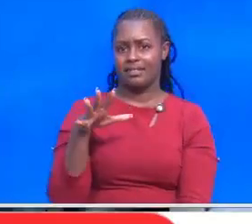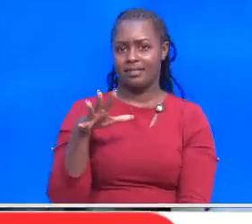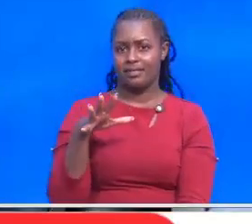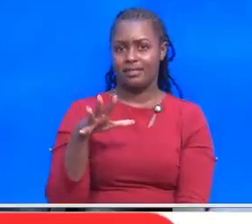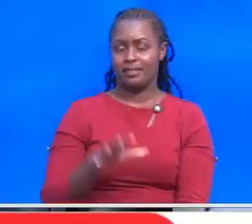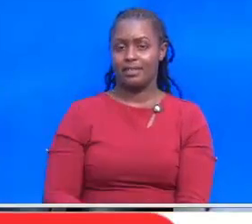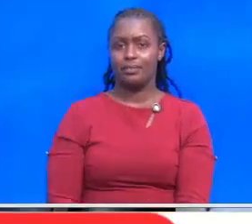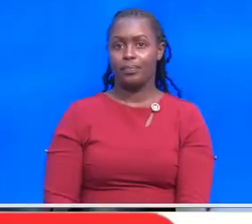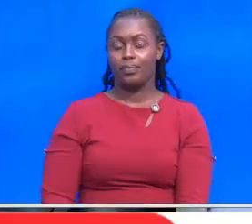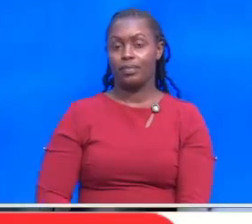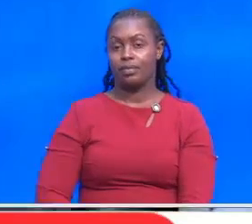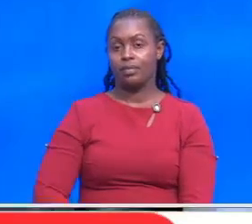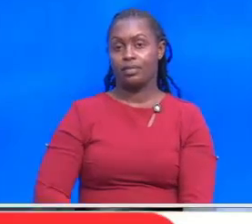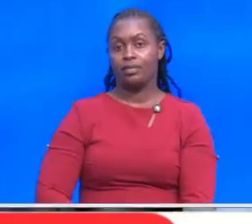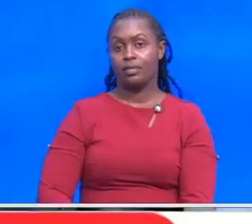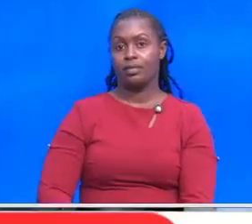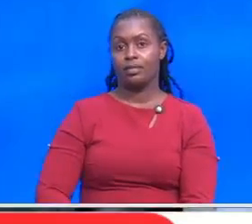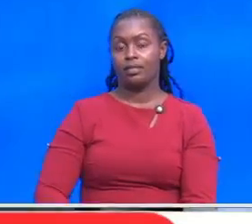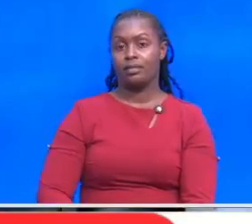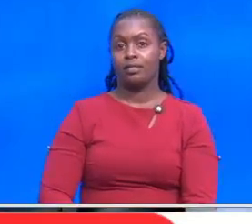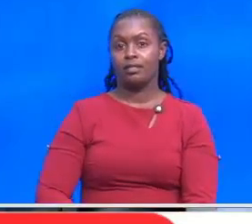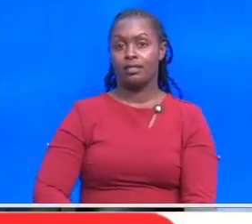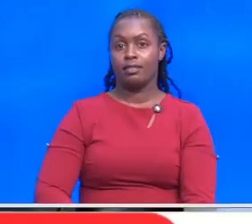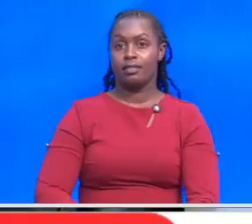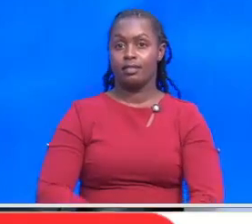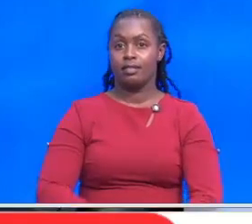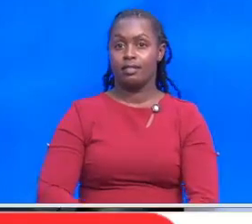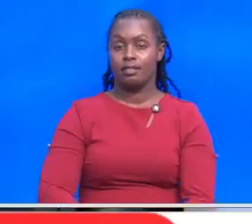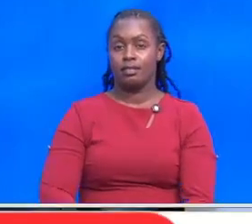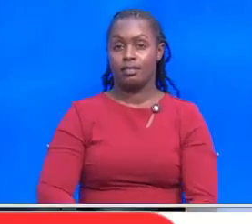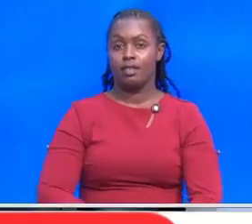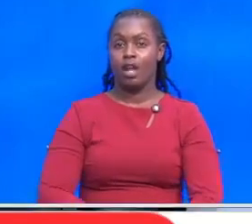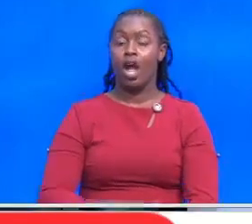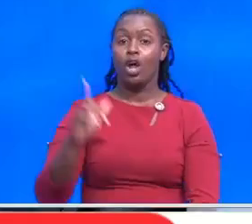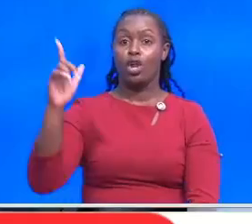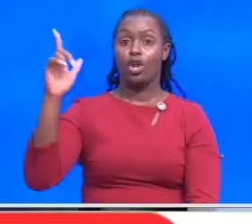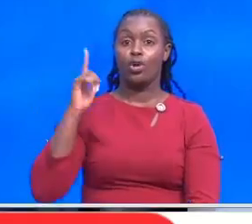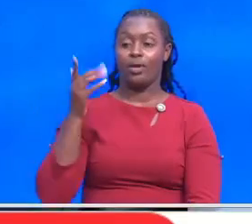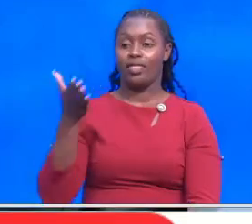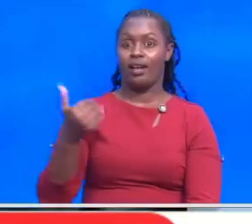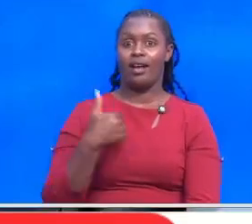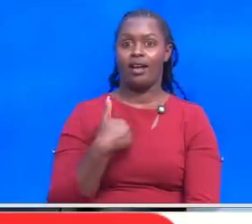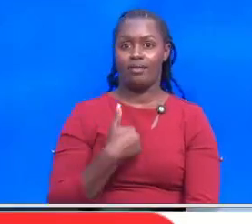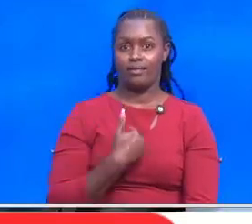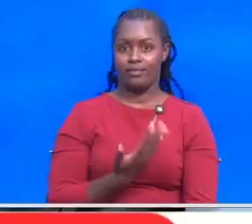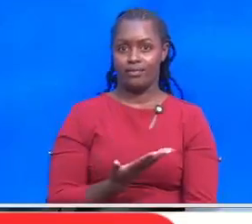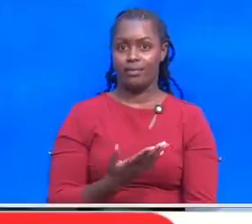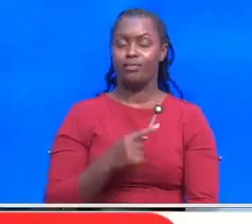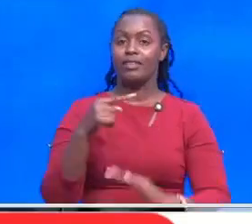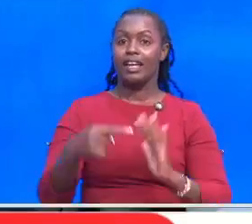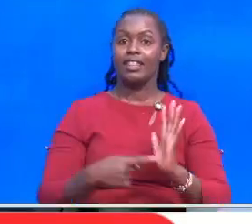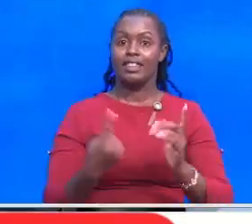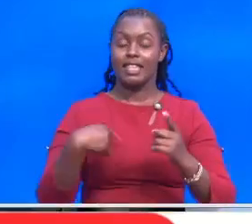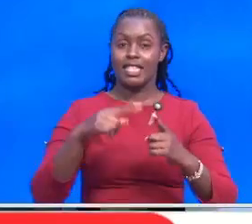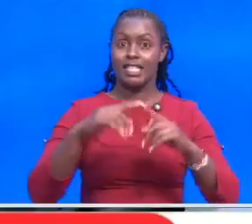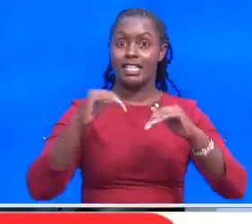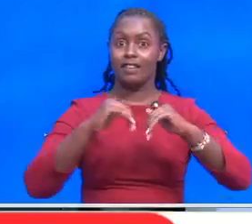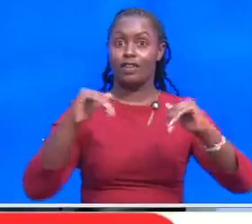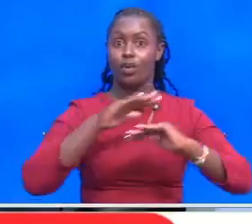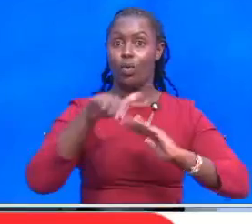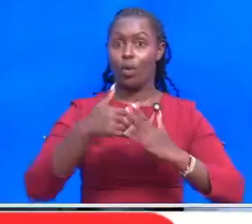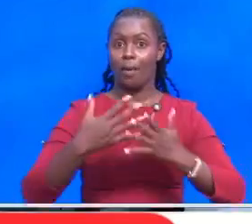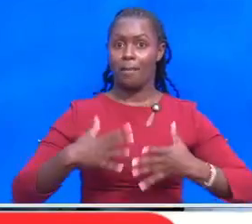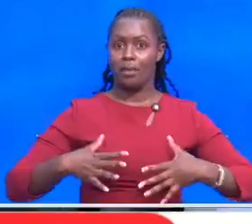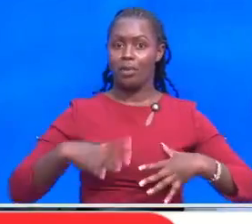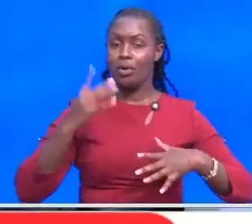The Companies Act 2015 is the law in operation. It binds all those people who are doing